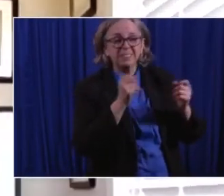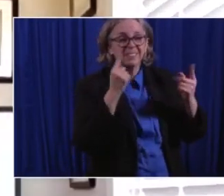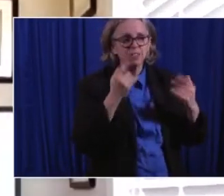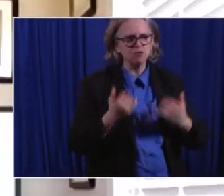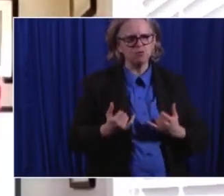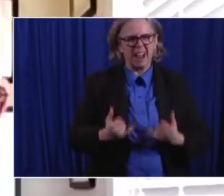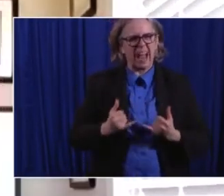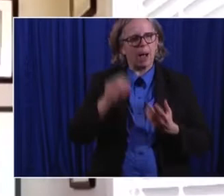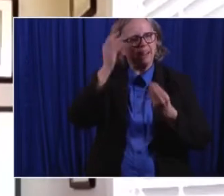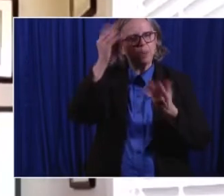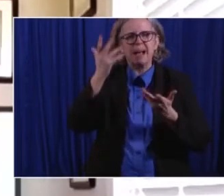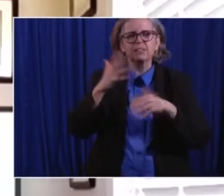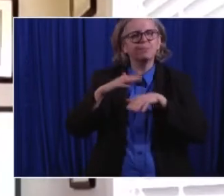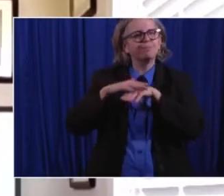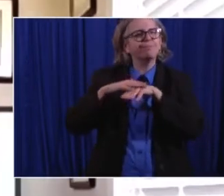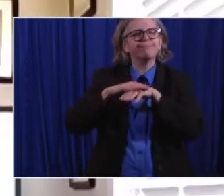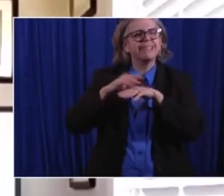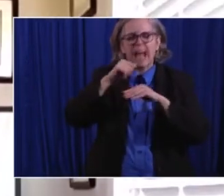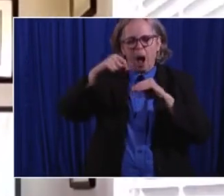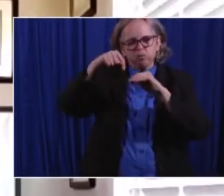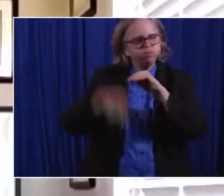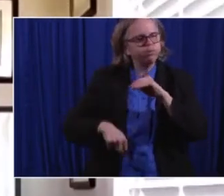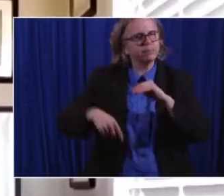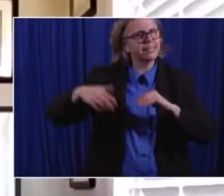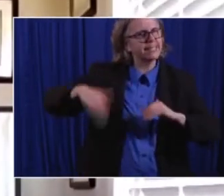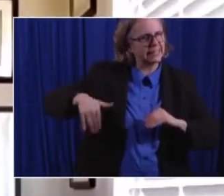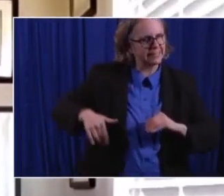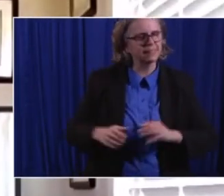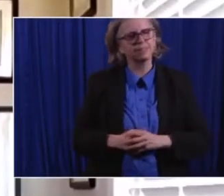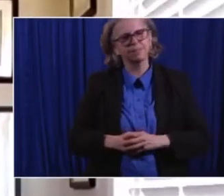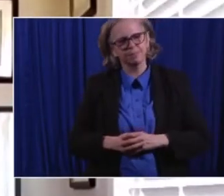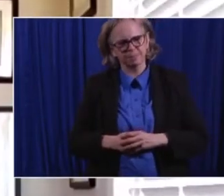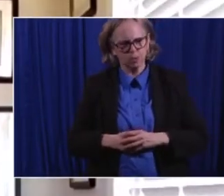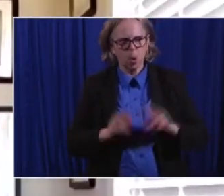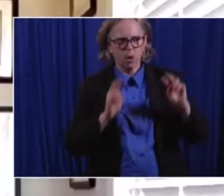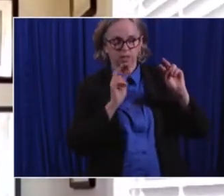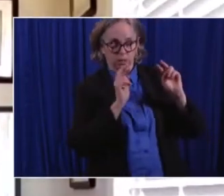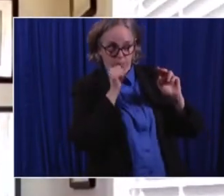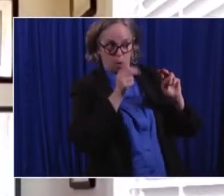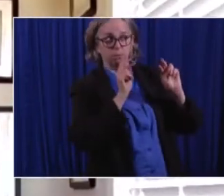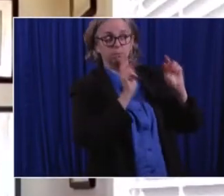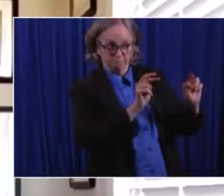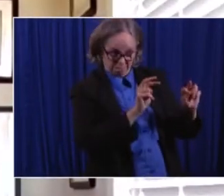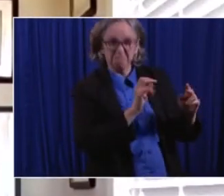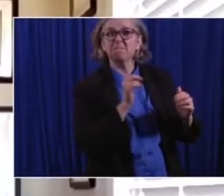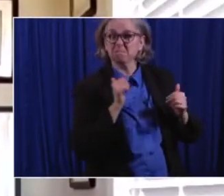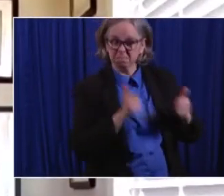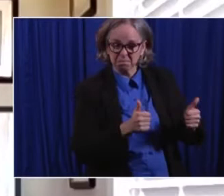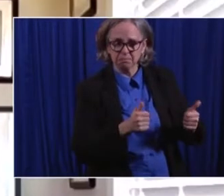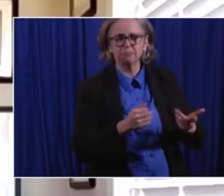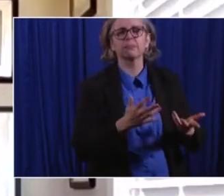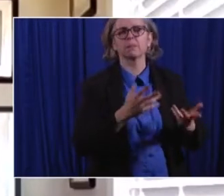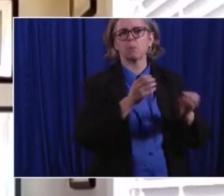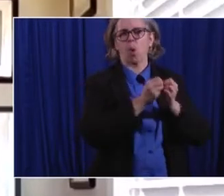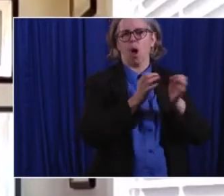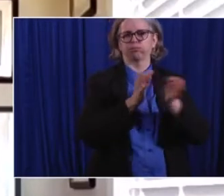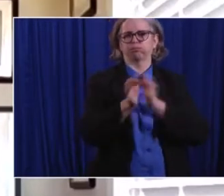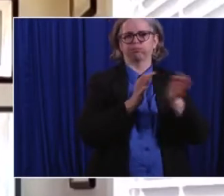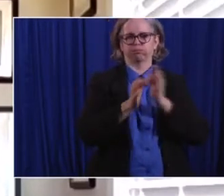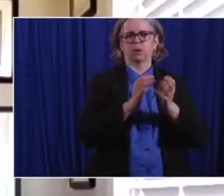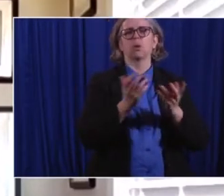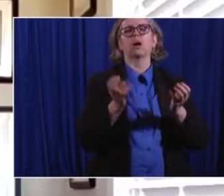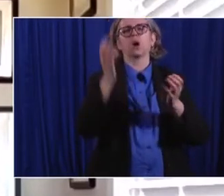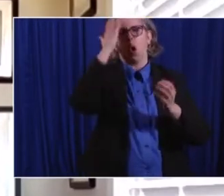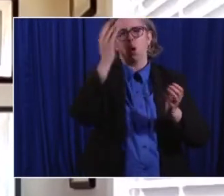the ACIP over the weekend, and of course tomorrow, the advisory committee advising the FDA come forward